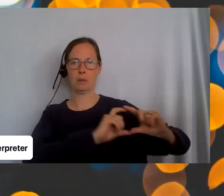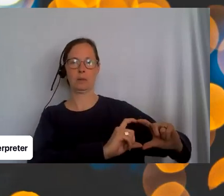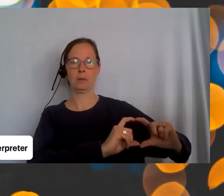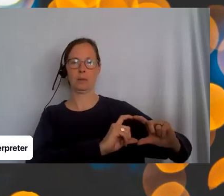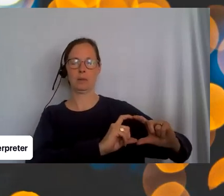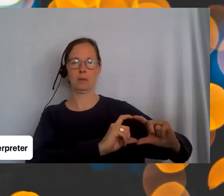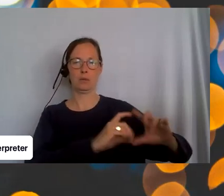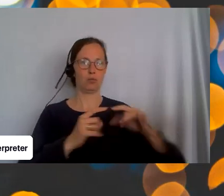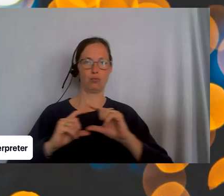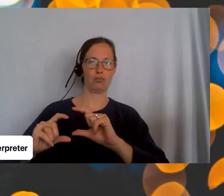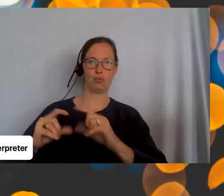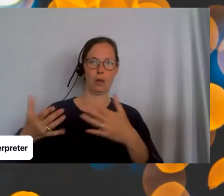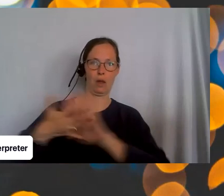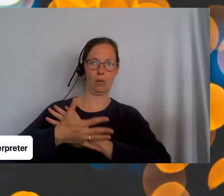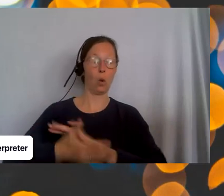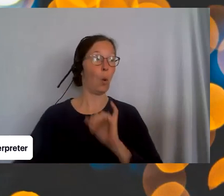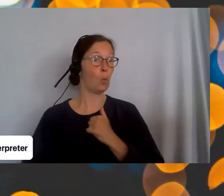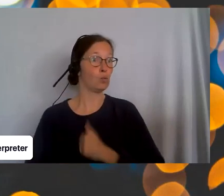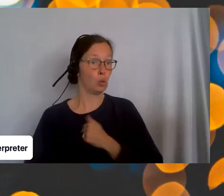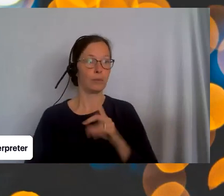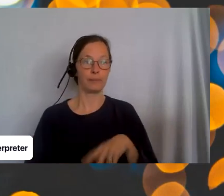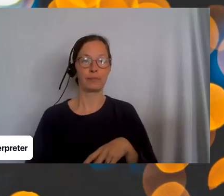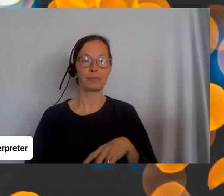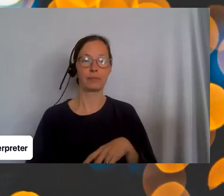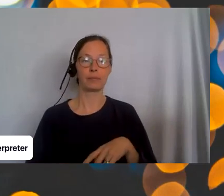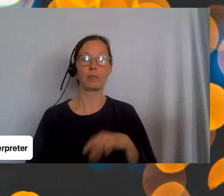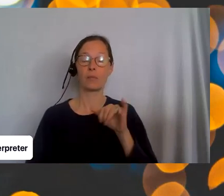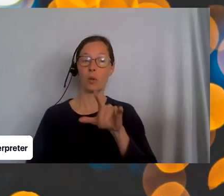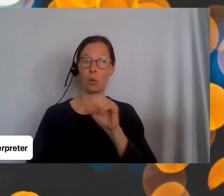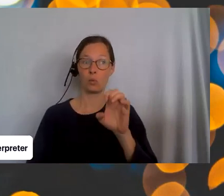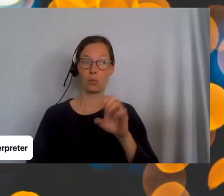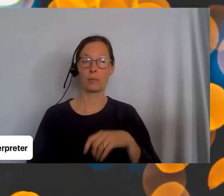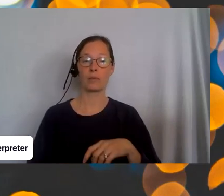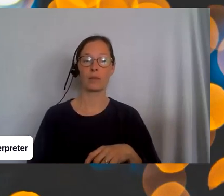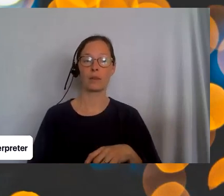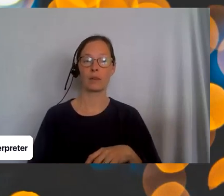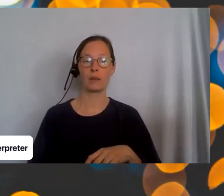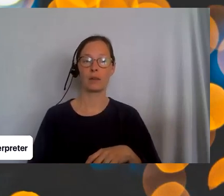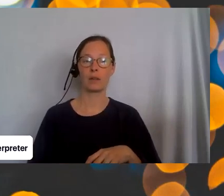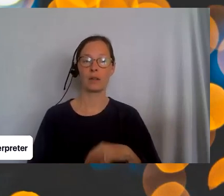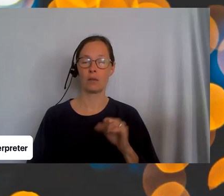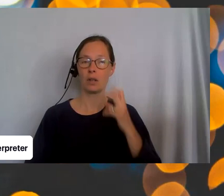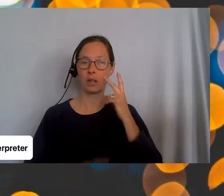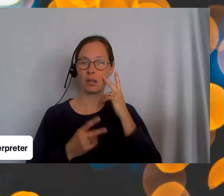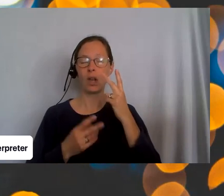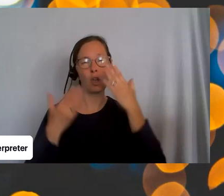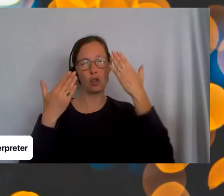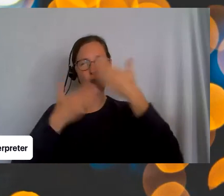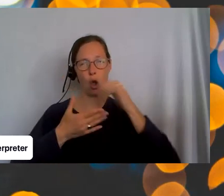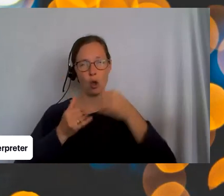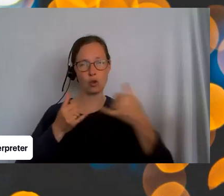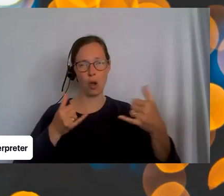kind of Whoops, sorry. Okay, so you more. have this loose one, and if you can see, darker yarns is a little harder, but if you can